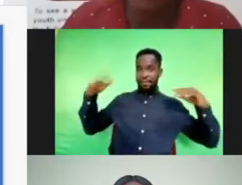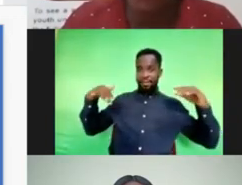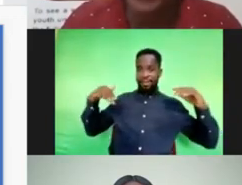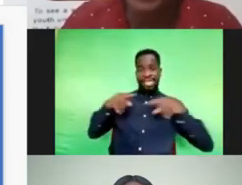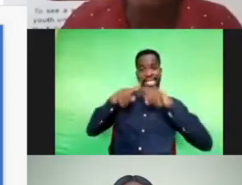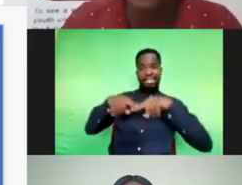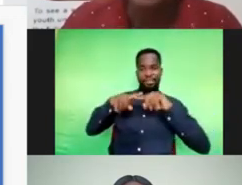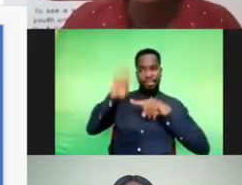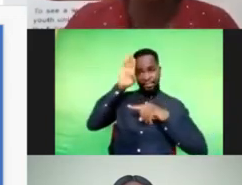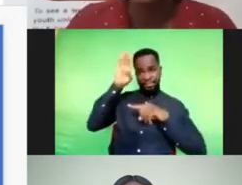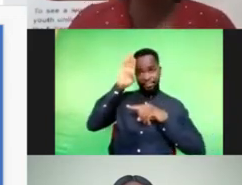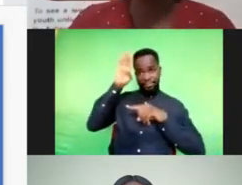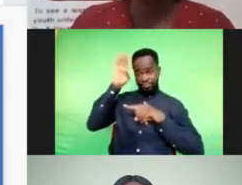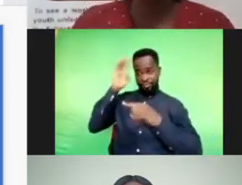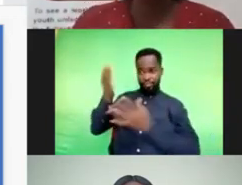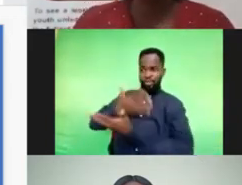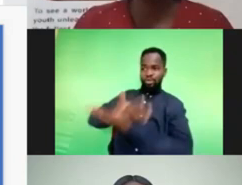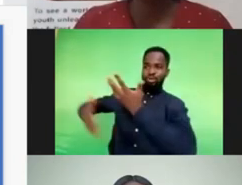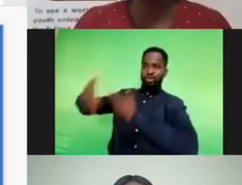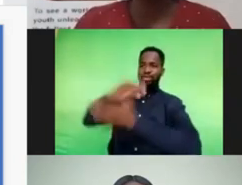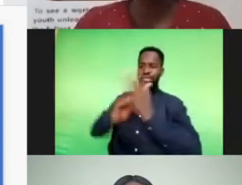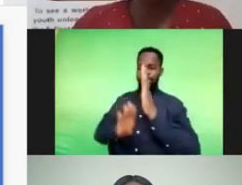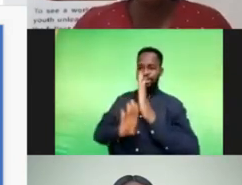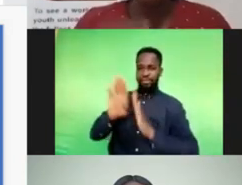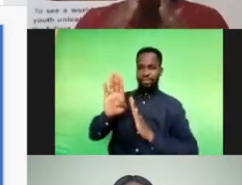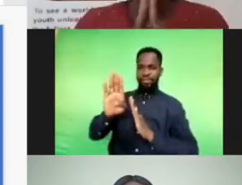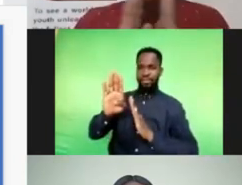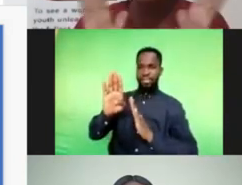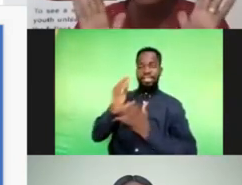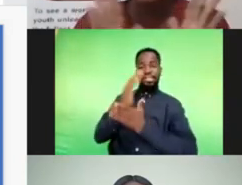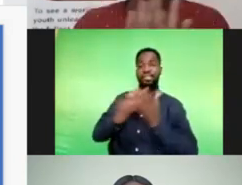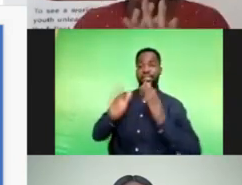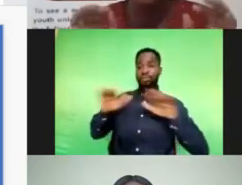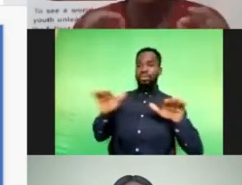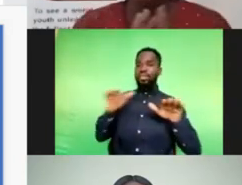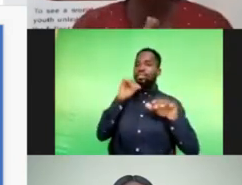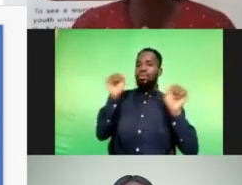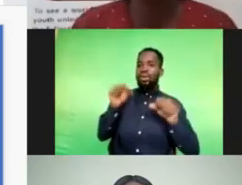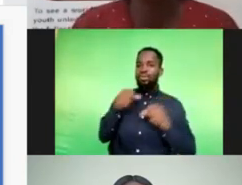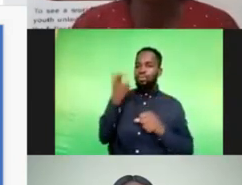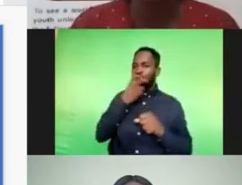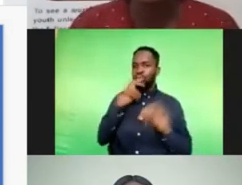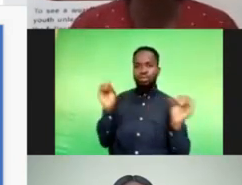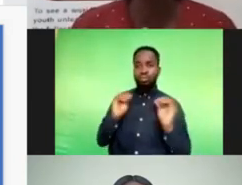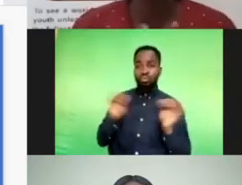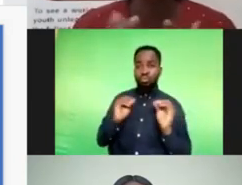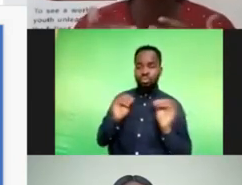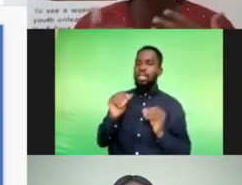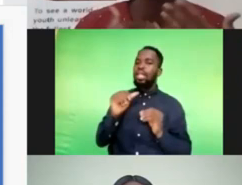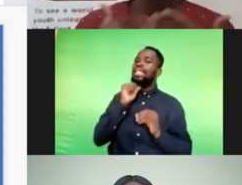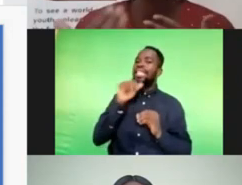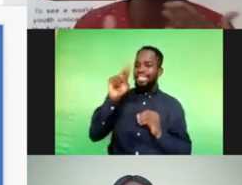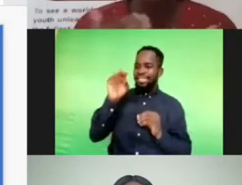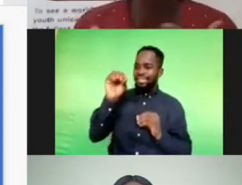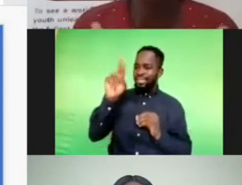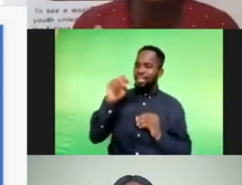social development. Some children with autism may be unable to speak. We call them nonverbal. Others may